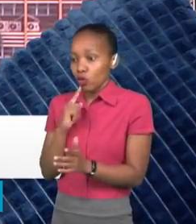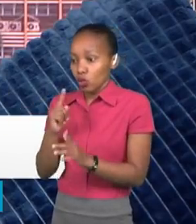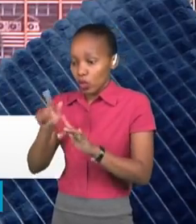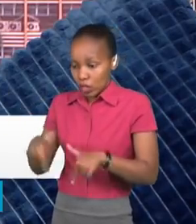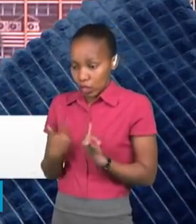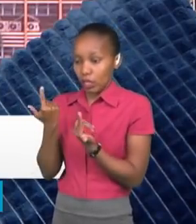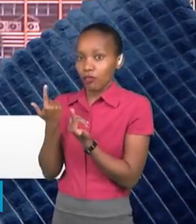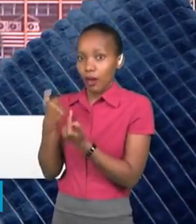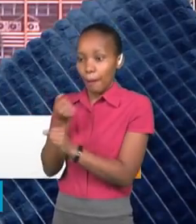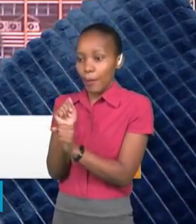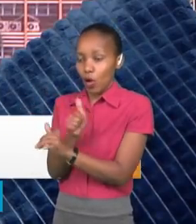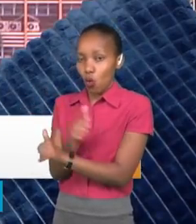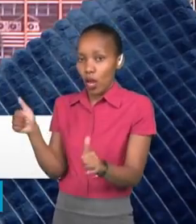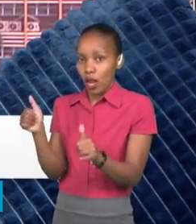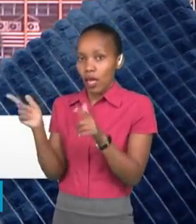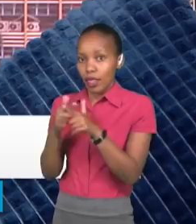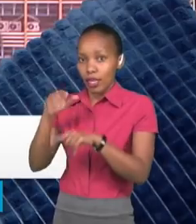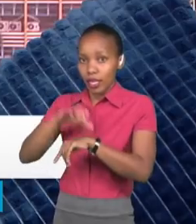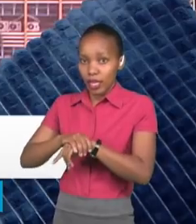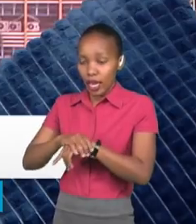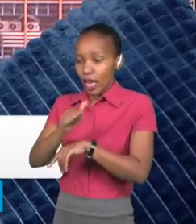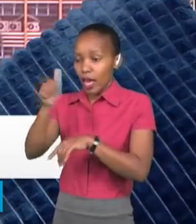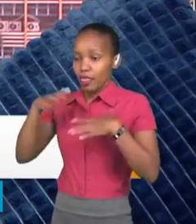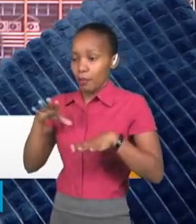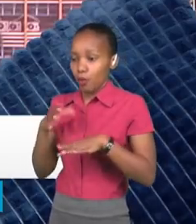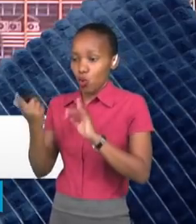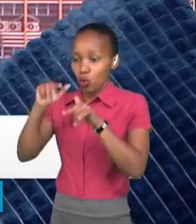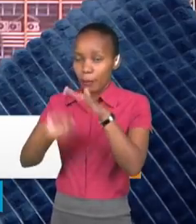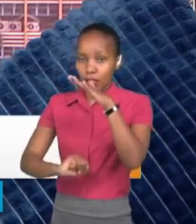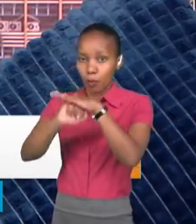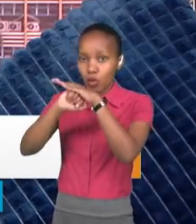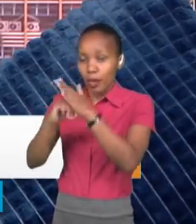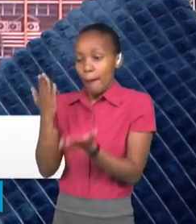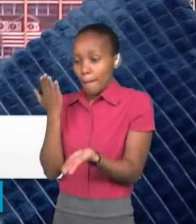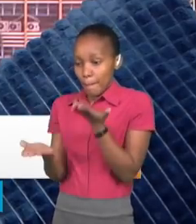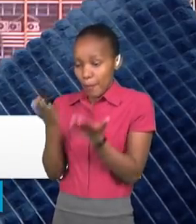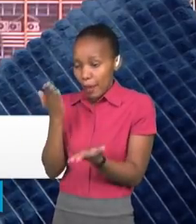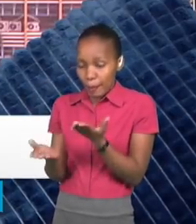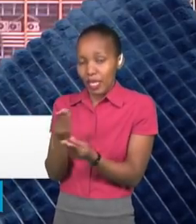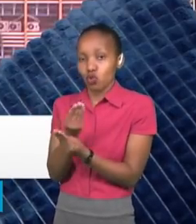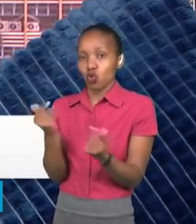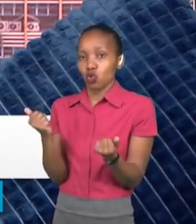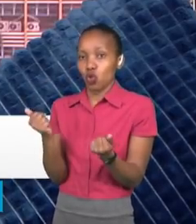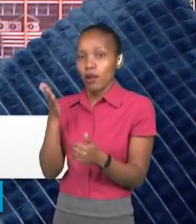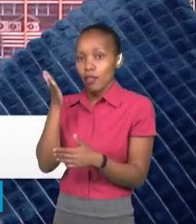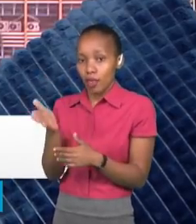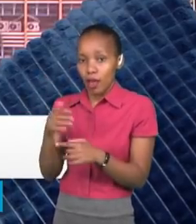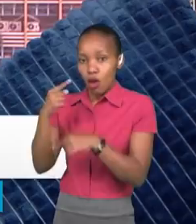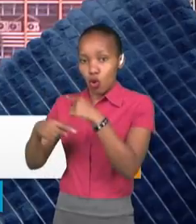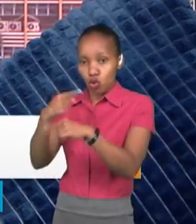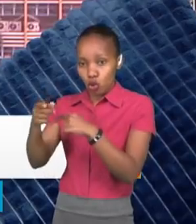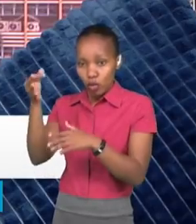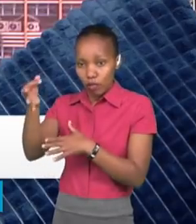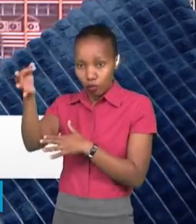and maybe get foreign investors to come in? Maybe that could be the solution going forward, so